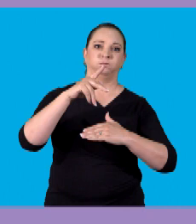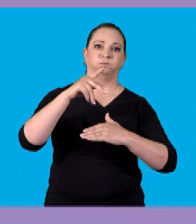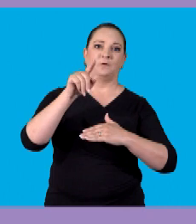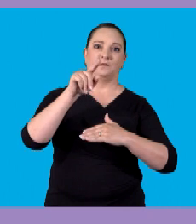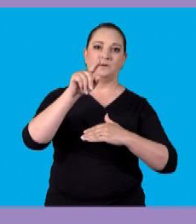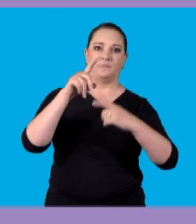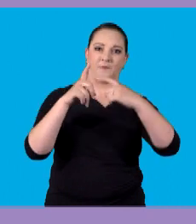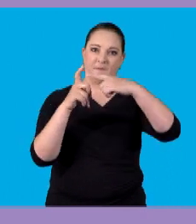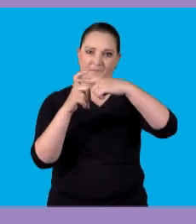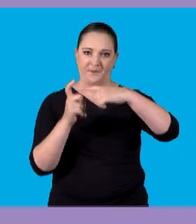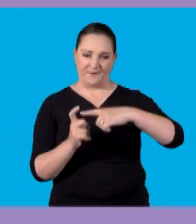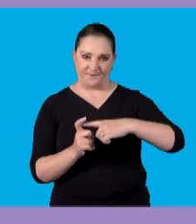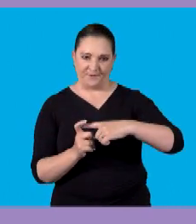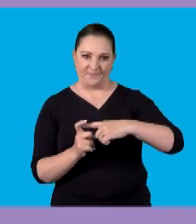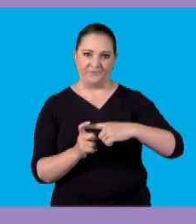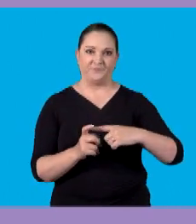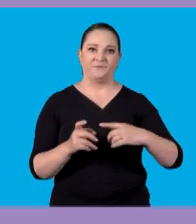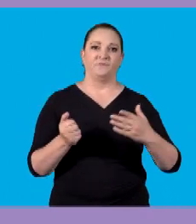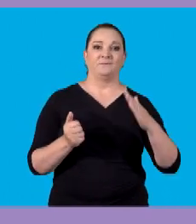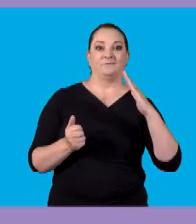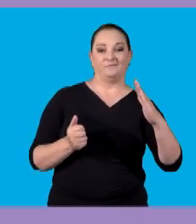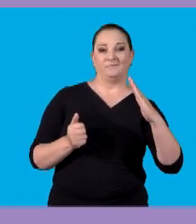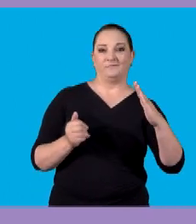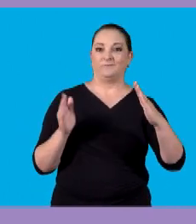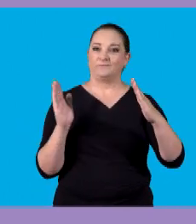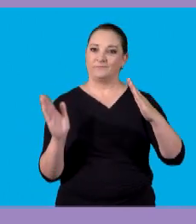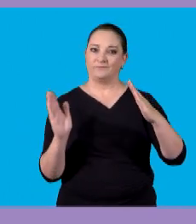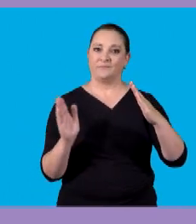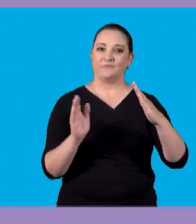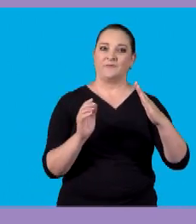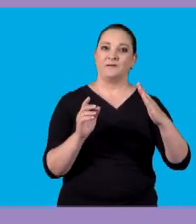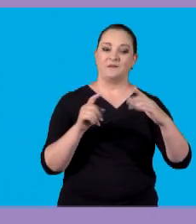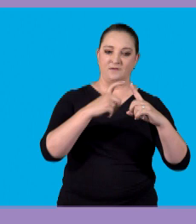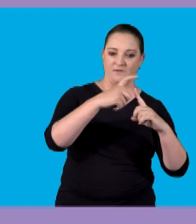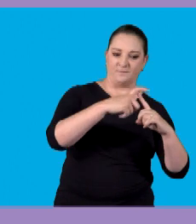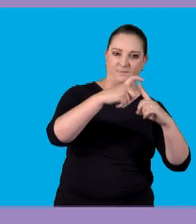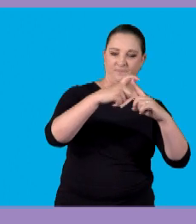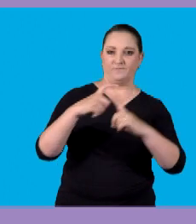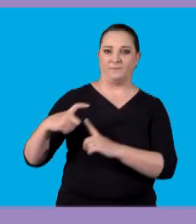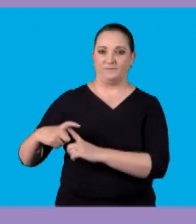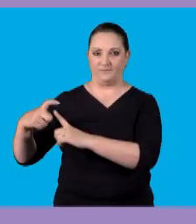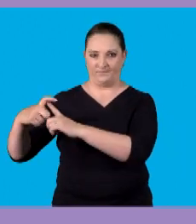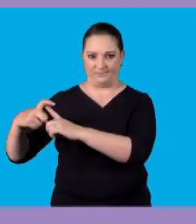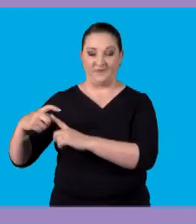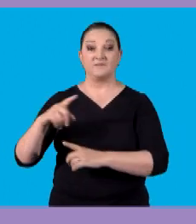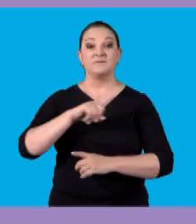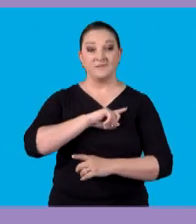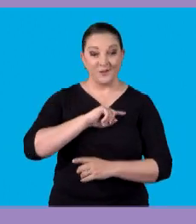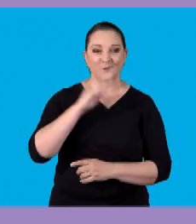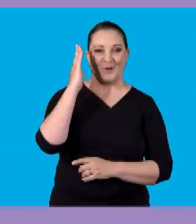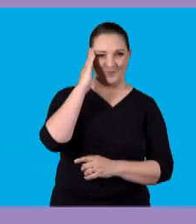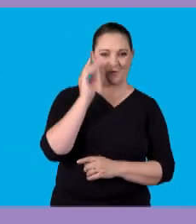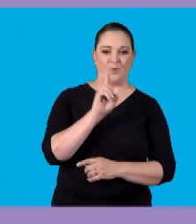is parallel to DC. So we know that angle A plus angle D is equals to